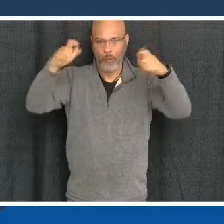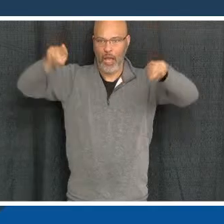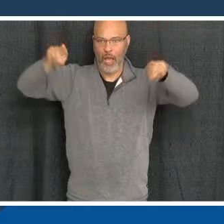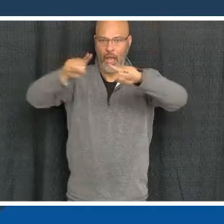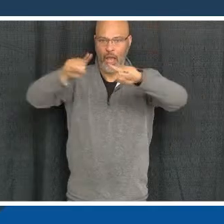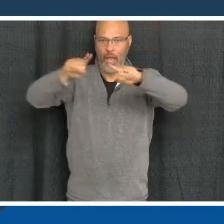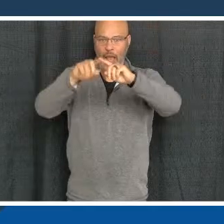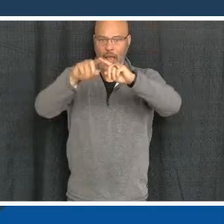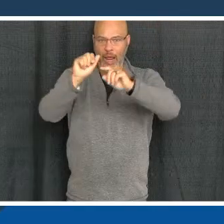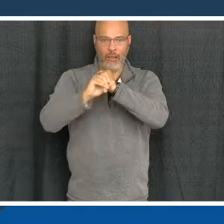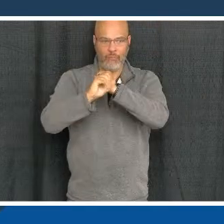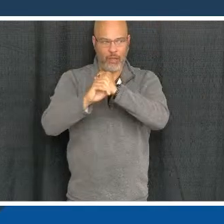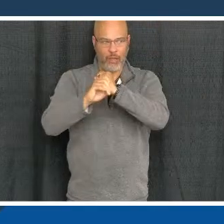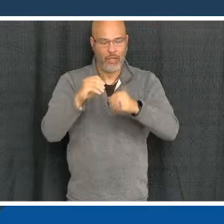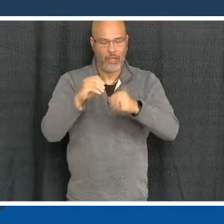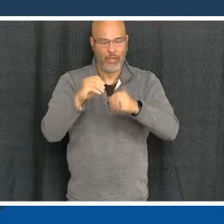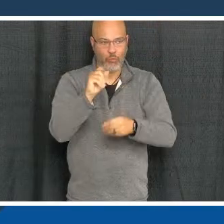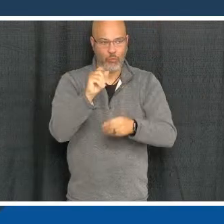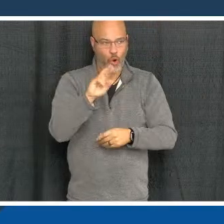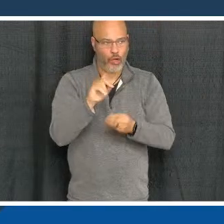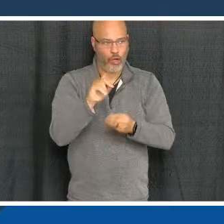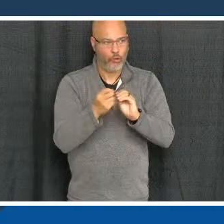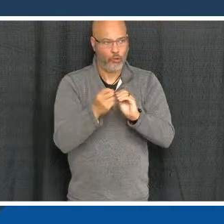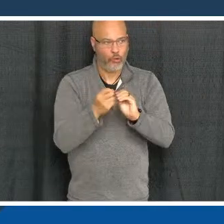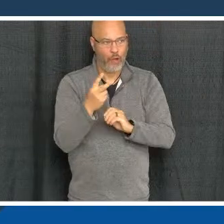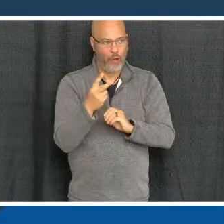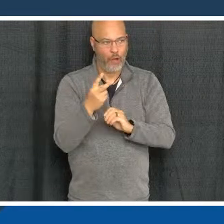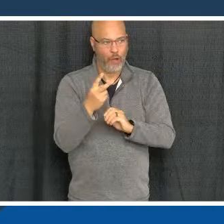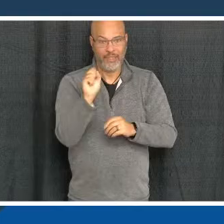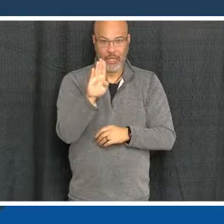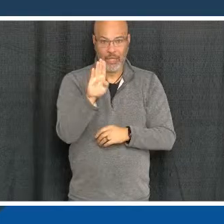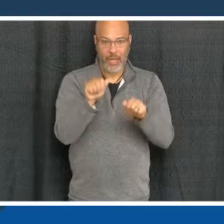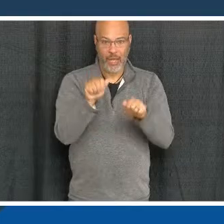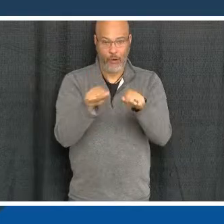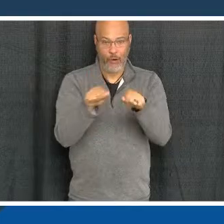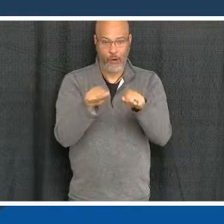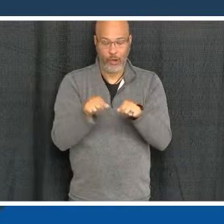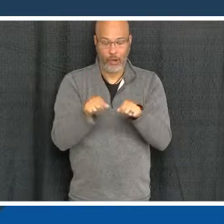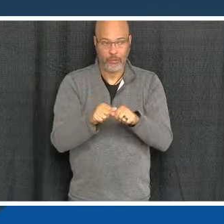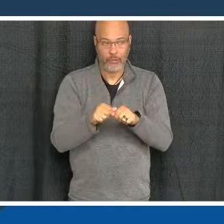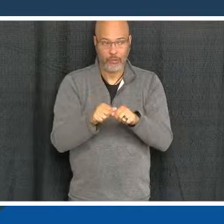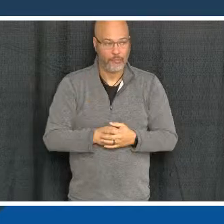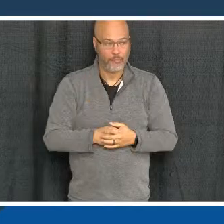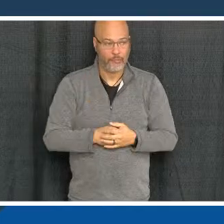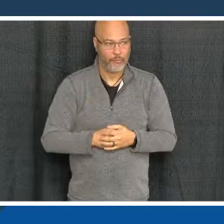in Council Ward number 12. It's in the St. Bethlehem planning area.